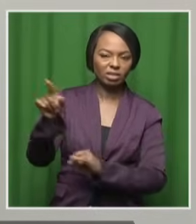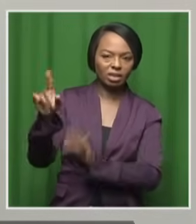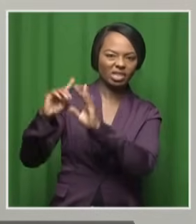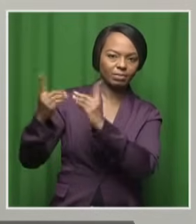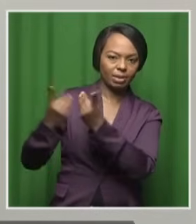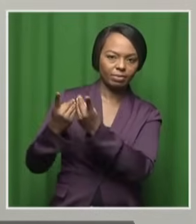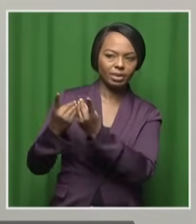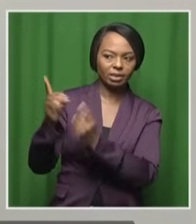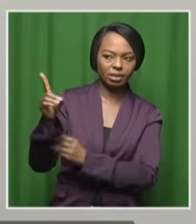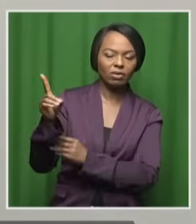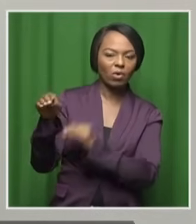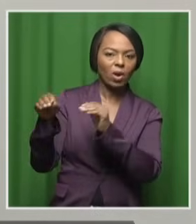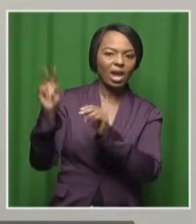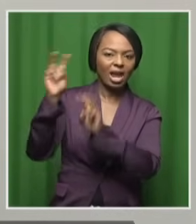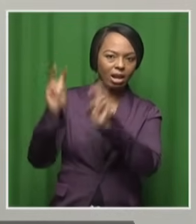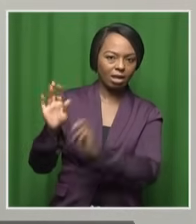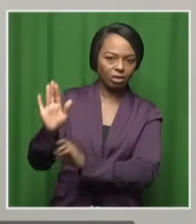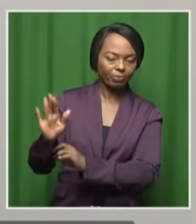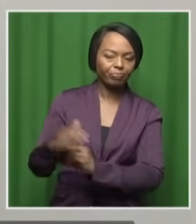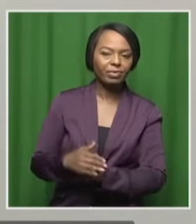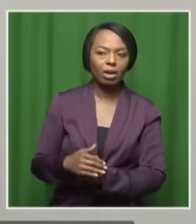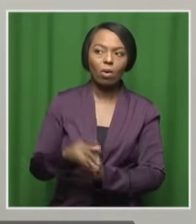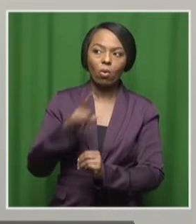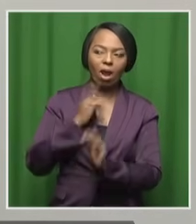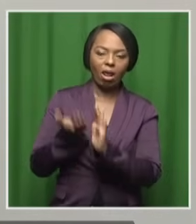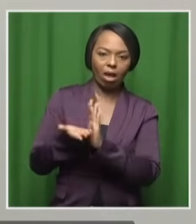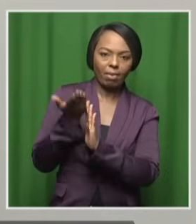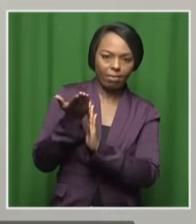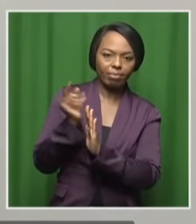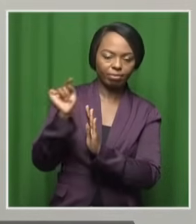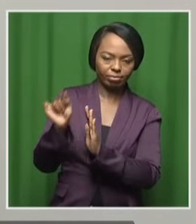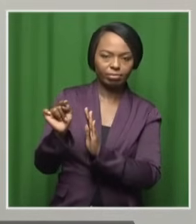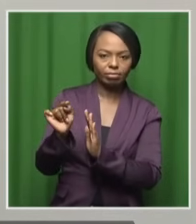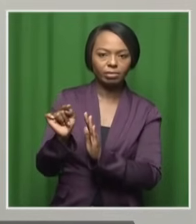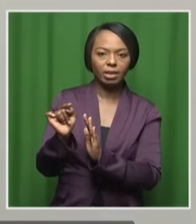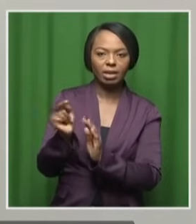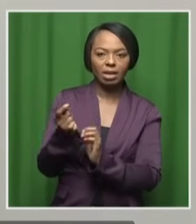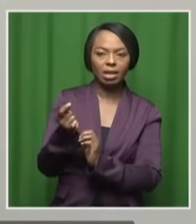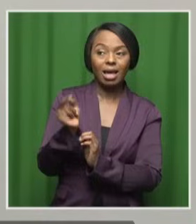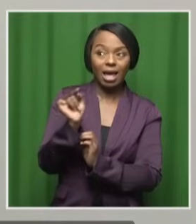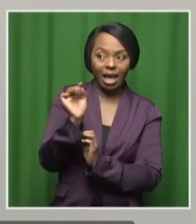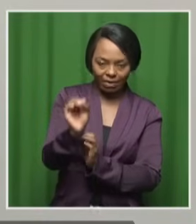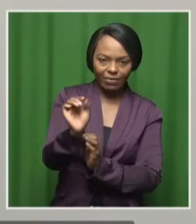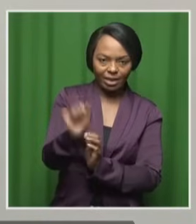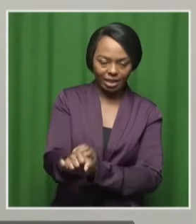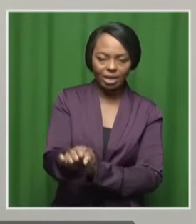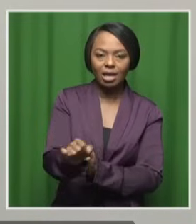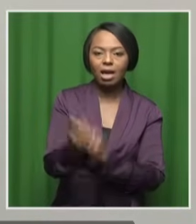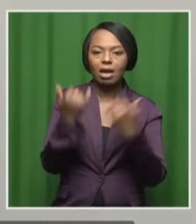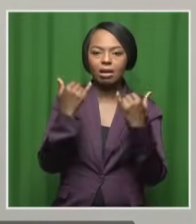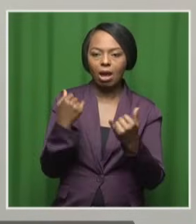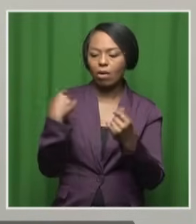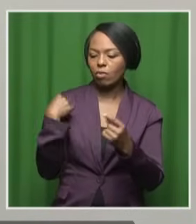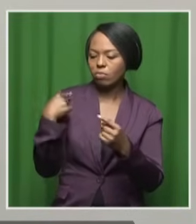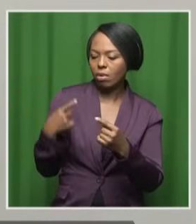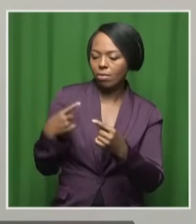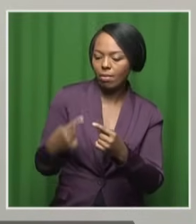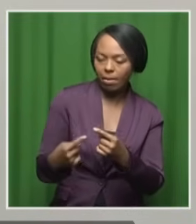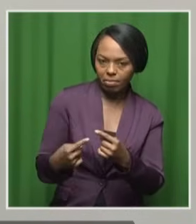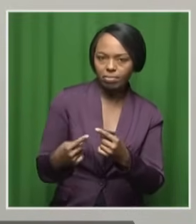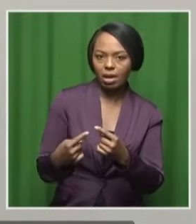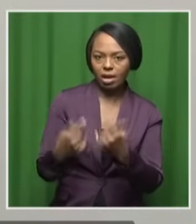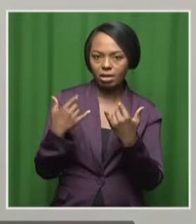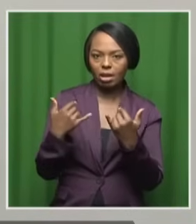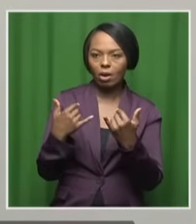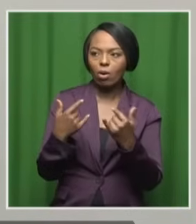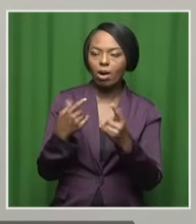in the line of significant increases. And these are really based on the fact that, you know, when we look at the two drivers that influence the local